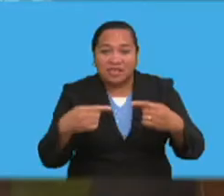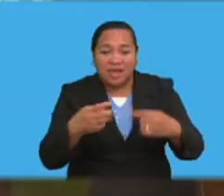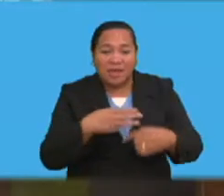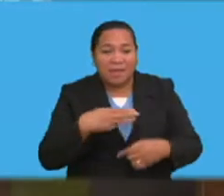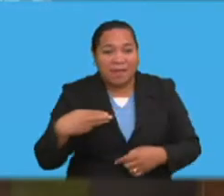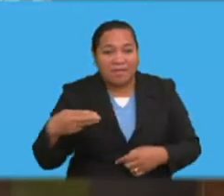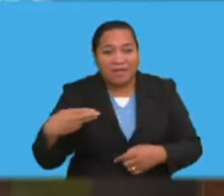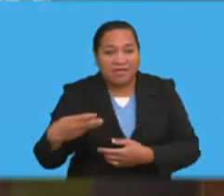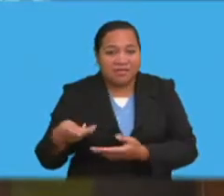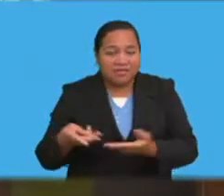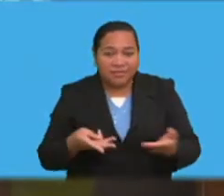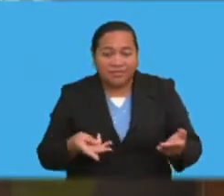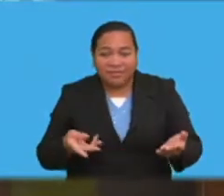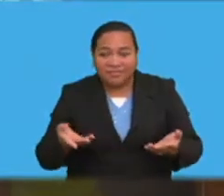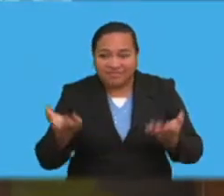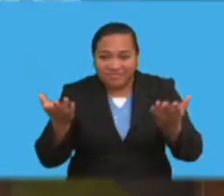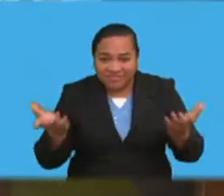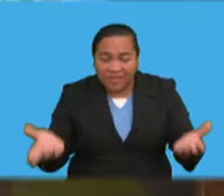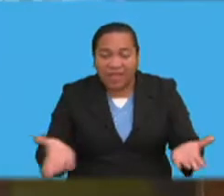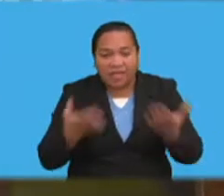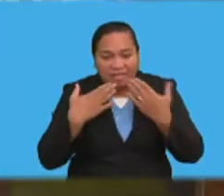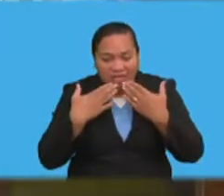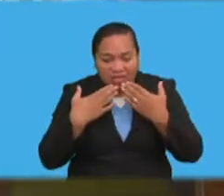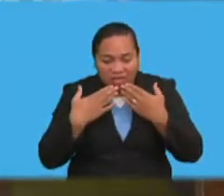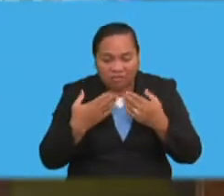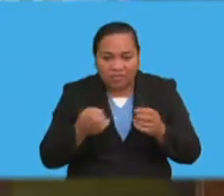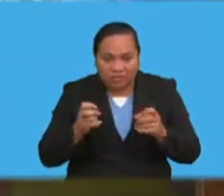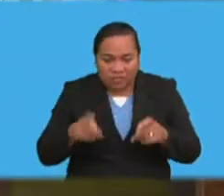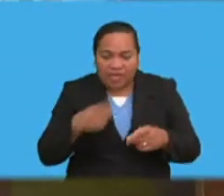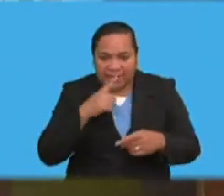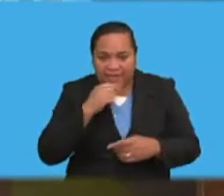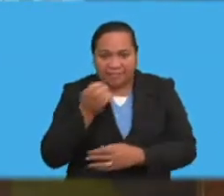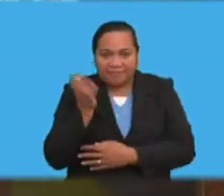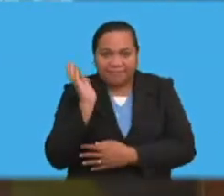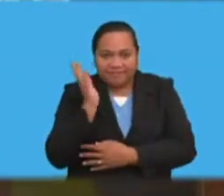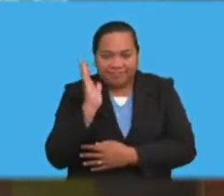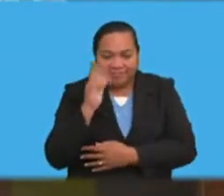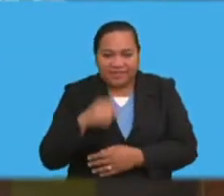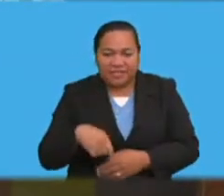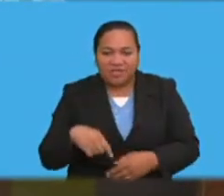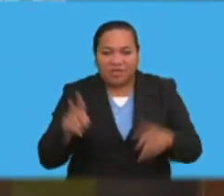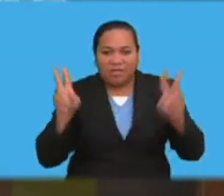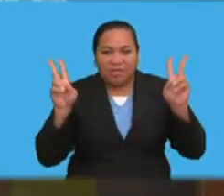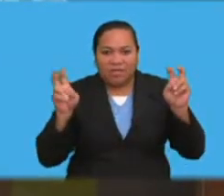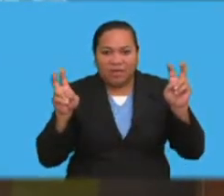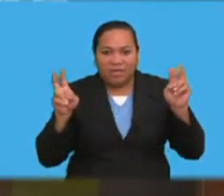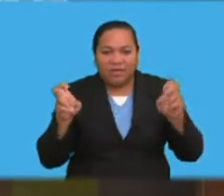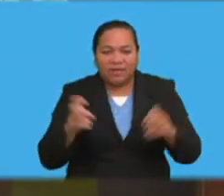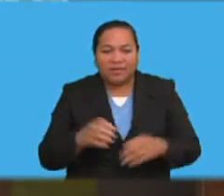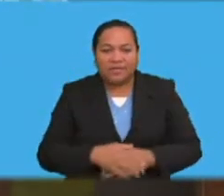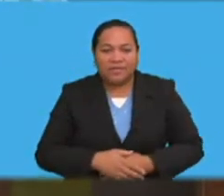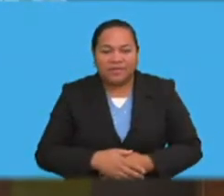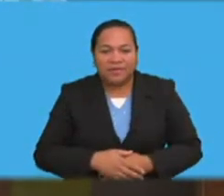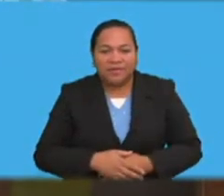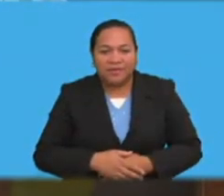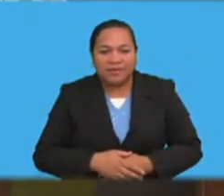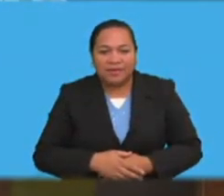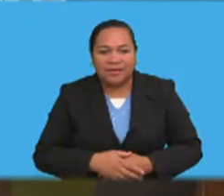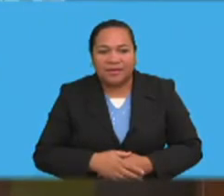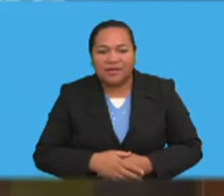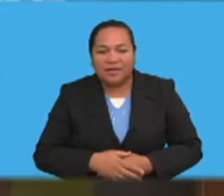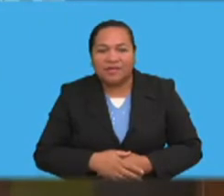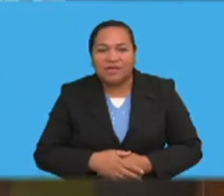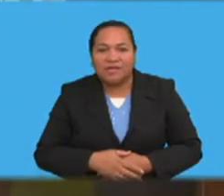House, thank you, Madam Speaker, for the opportunity to speak on this topic, Nadi River Basin and the flood mitigation strategy in Nadi